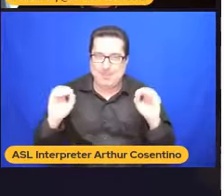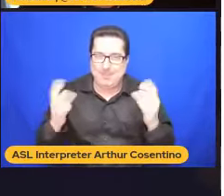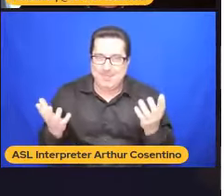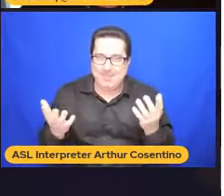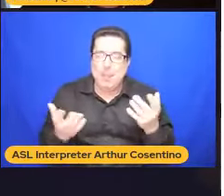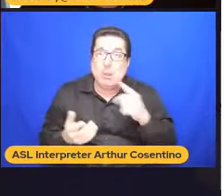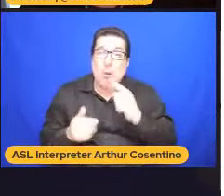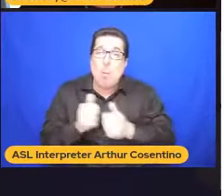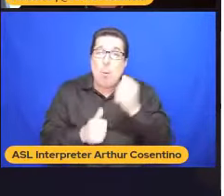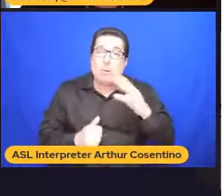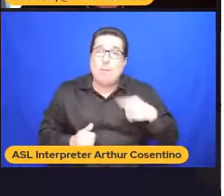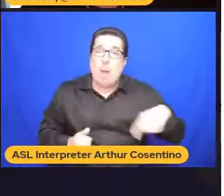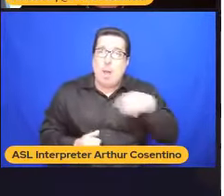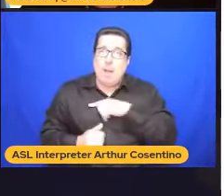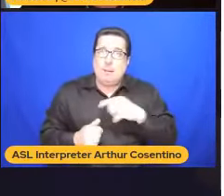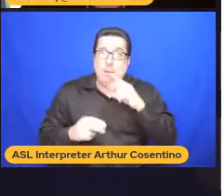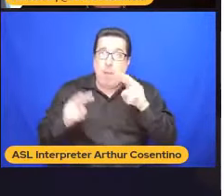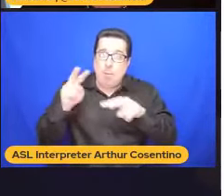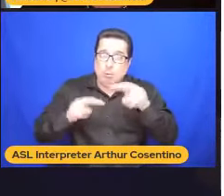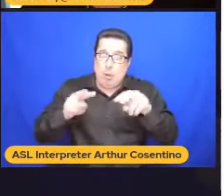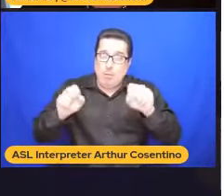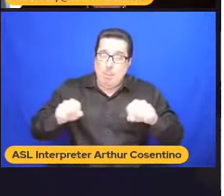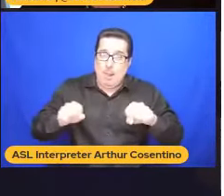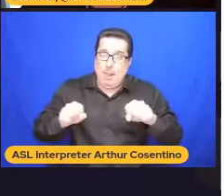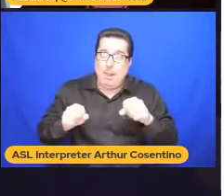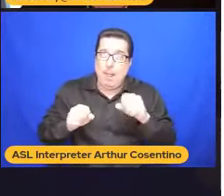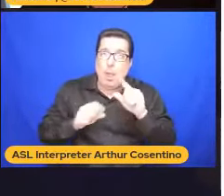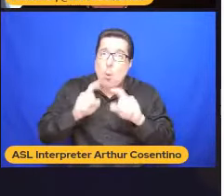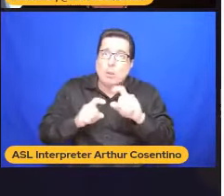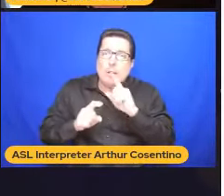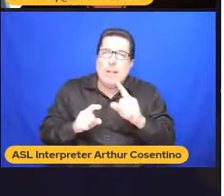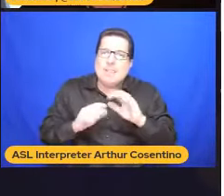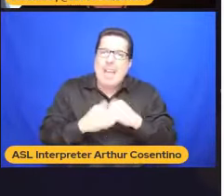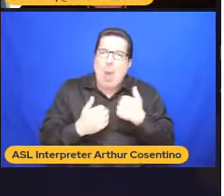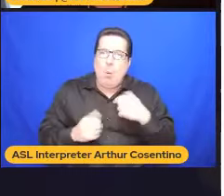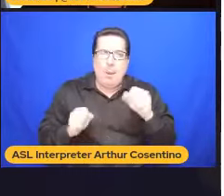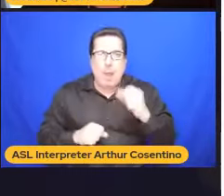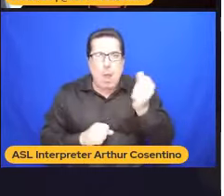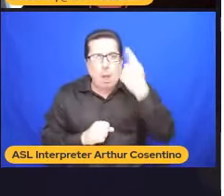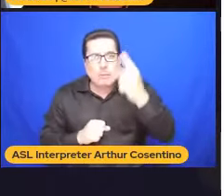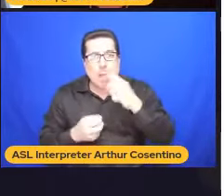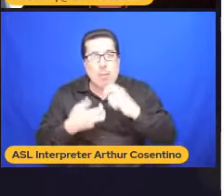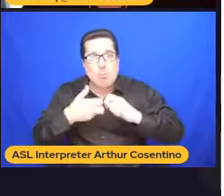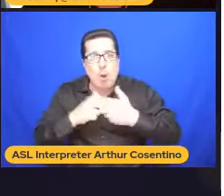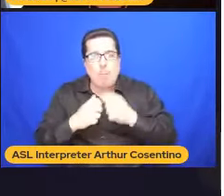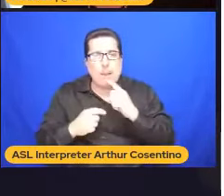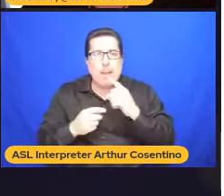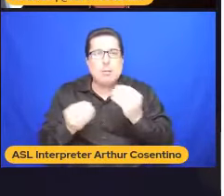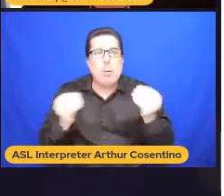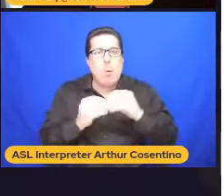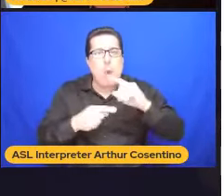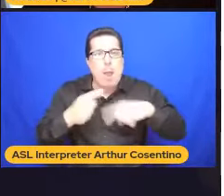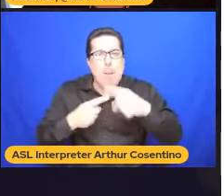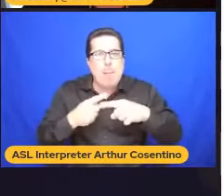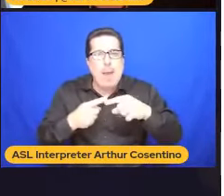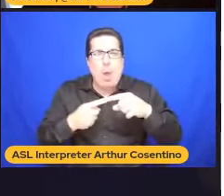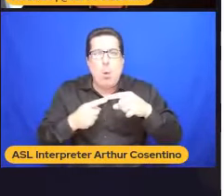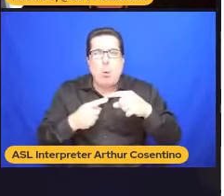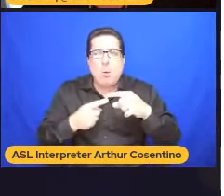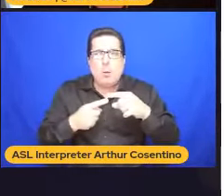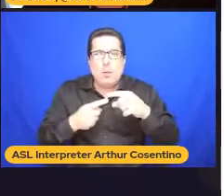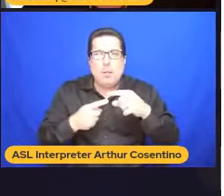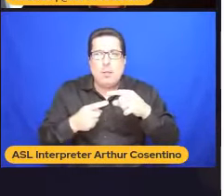the observability question, the question of how quickly we can understand a problem, is a lot more about stress than it is